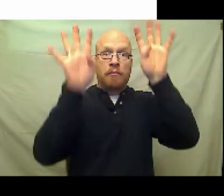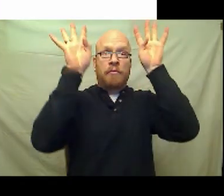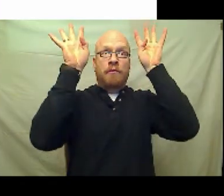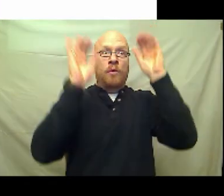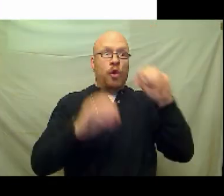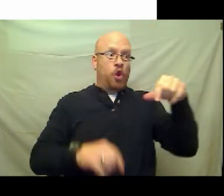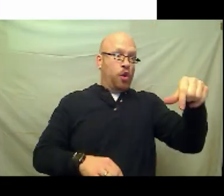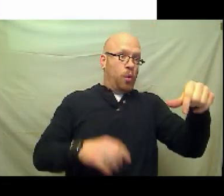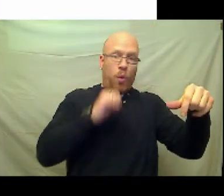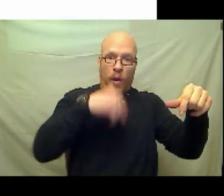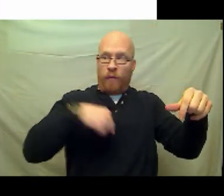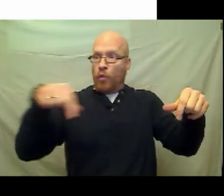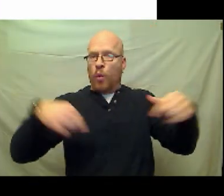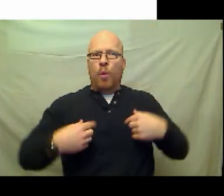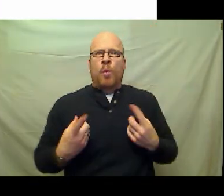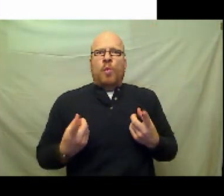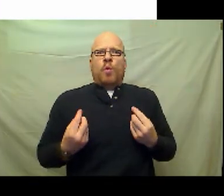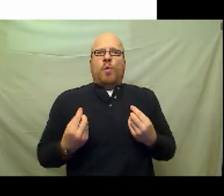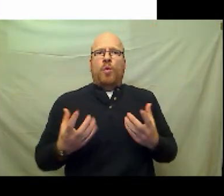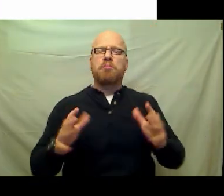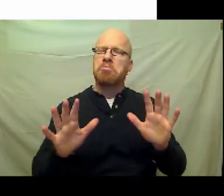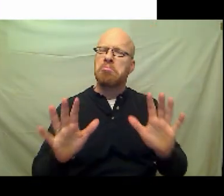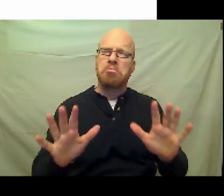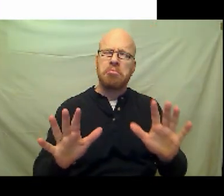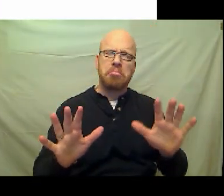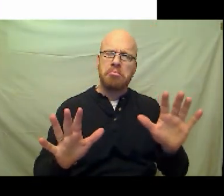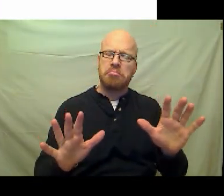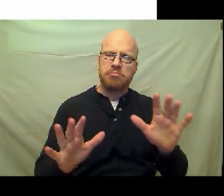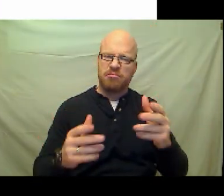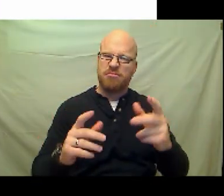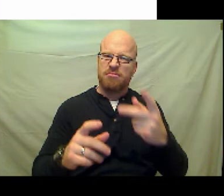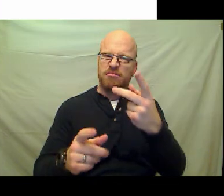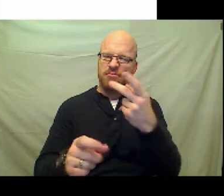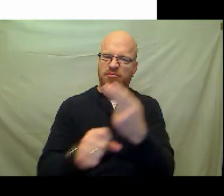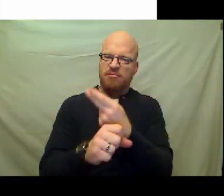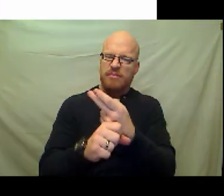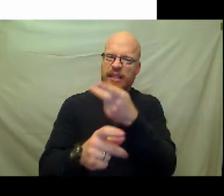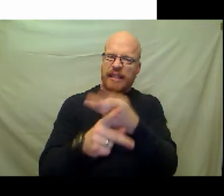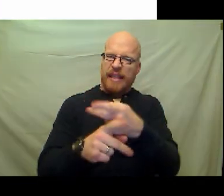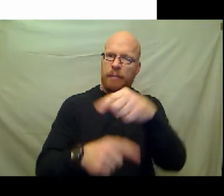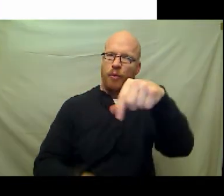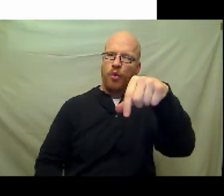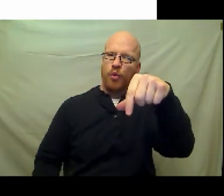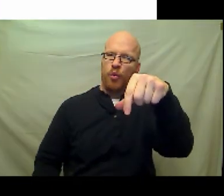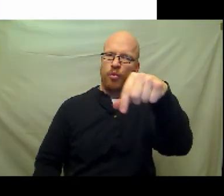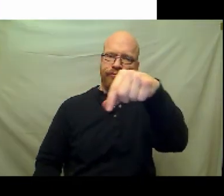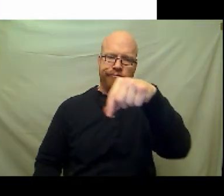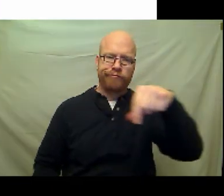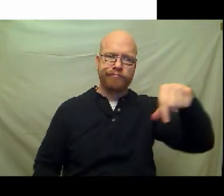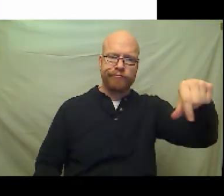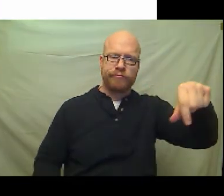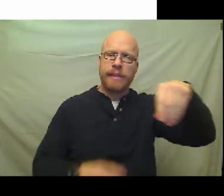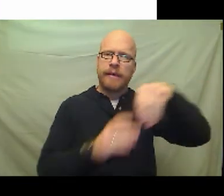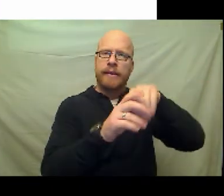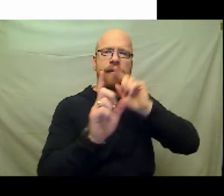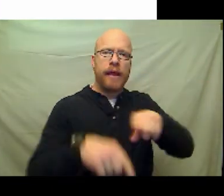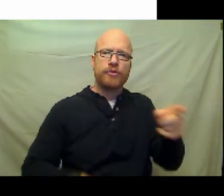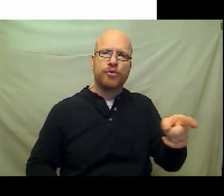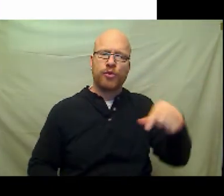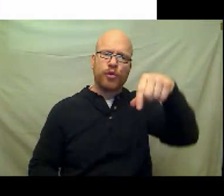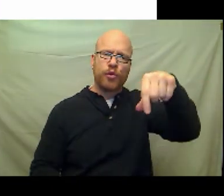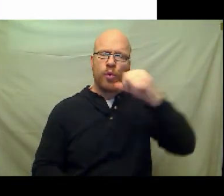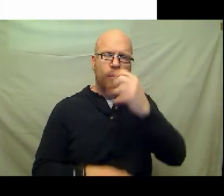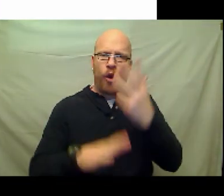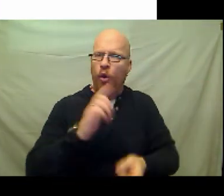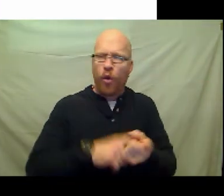Sometimes students freak out when this happens. I have q over here, but q isn't over here. What do I do? I only have one q. We're going to keep the q. We're not going to lose